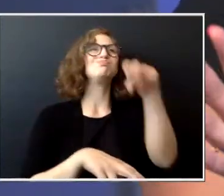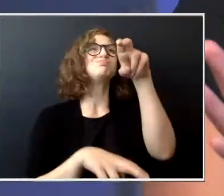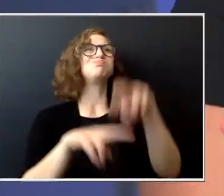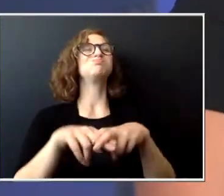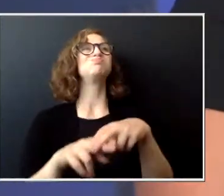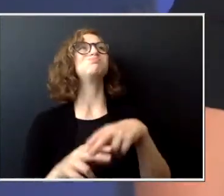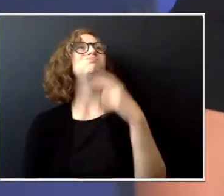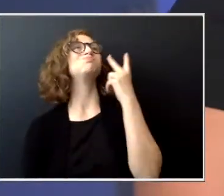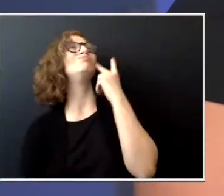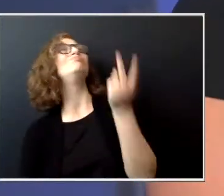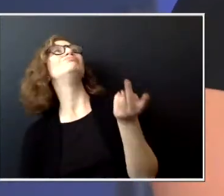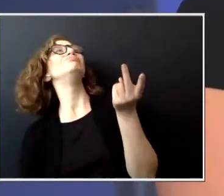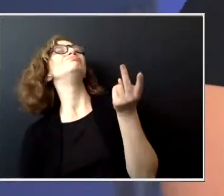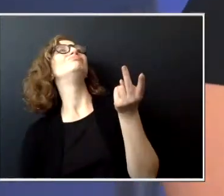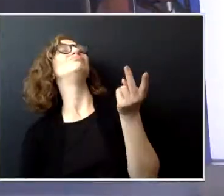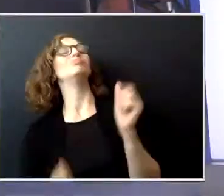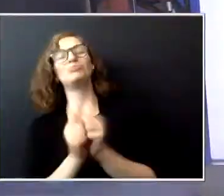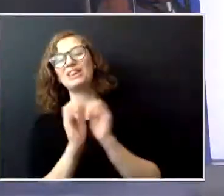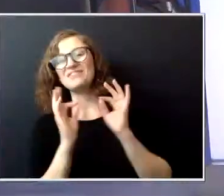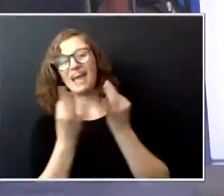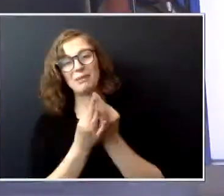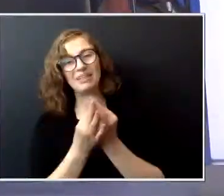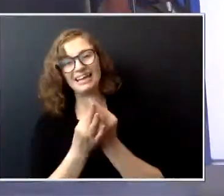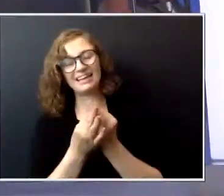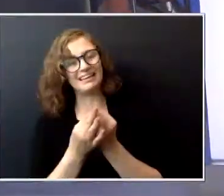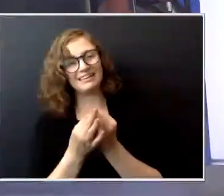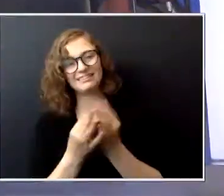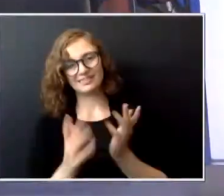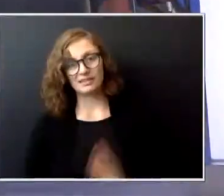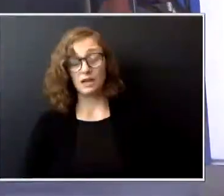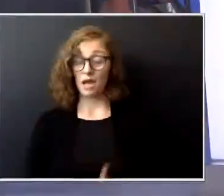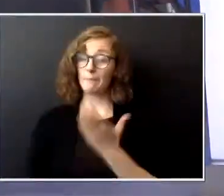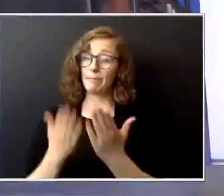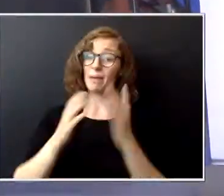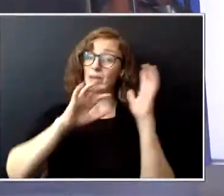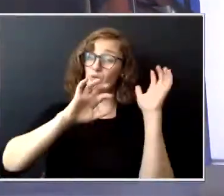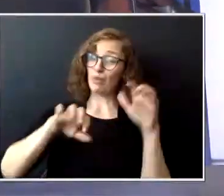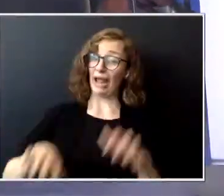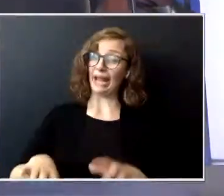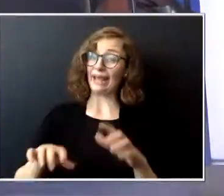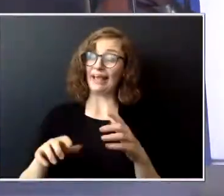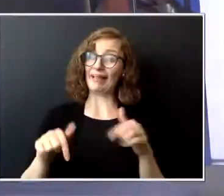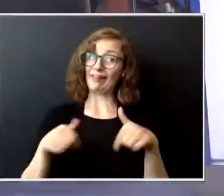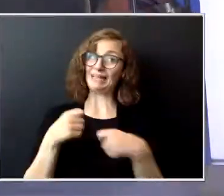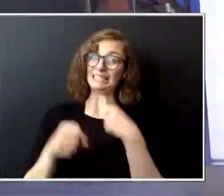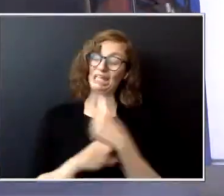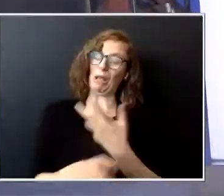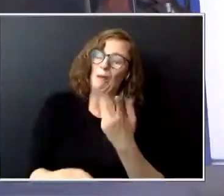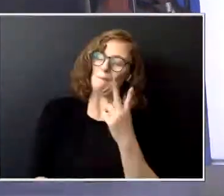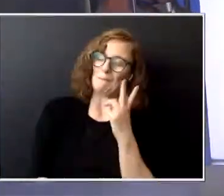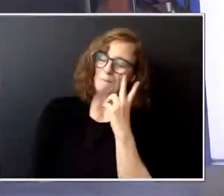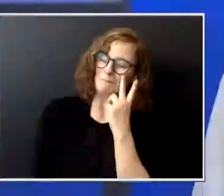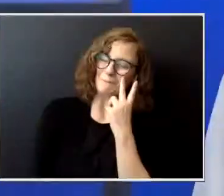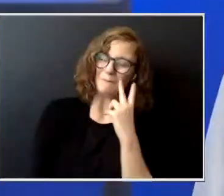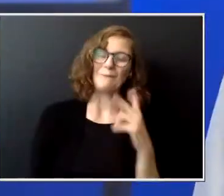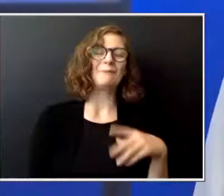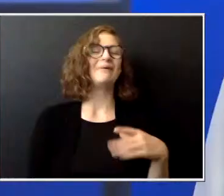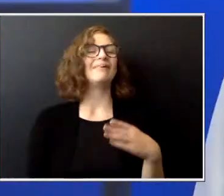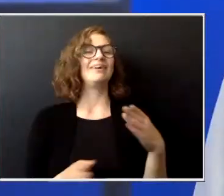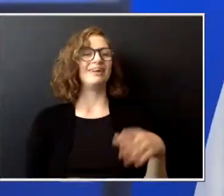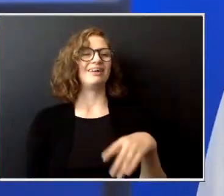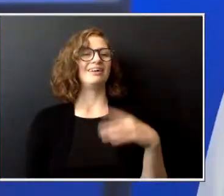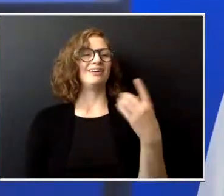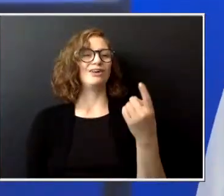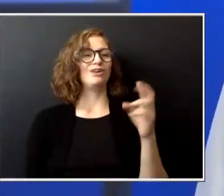and just watch the professionals do it. It may be raining, but I think this year we'll see what. Dr. Bombshell. Oh,